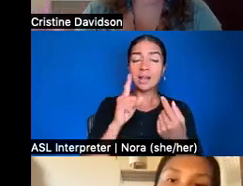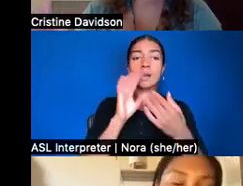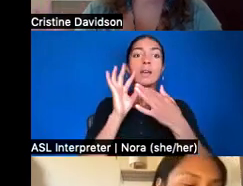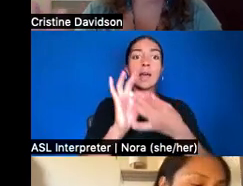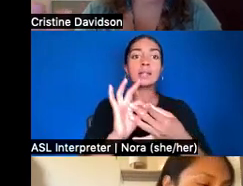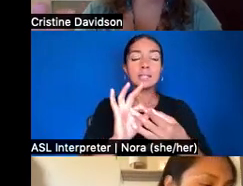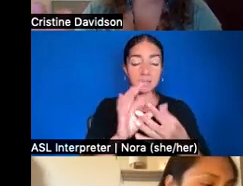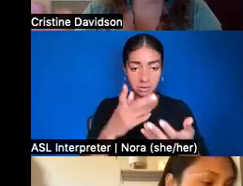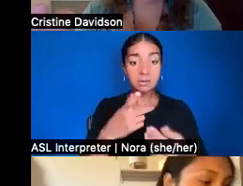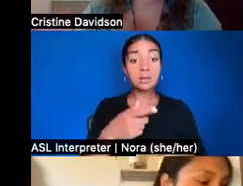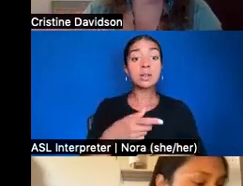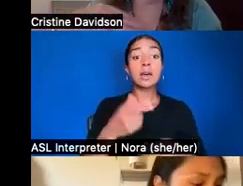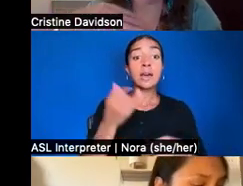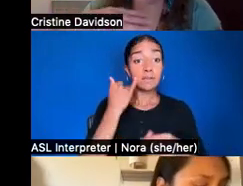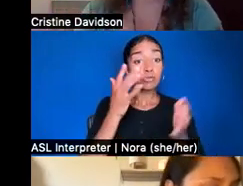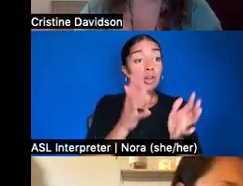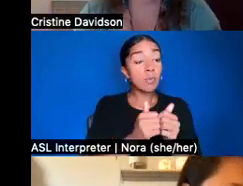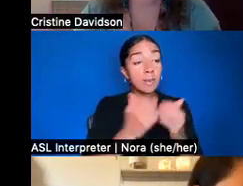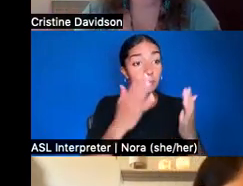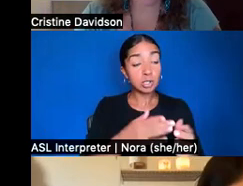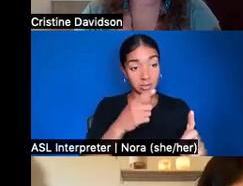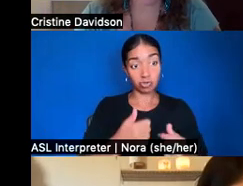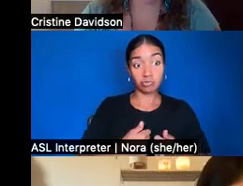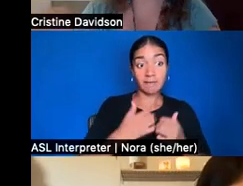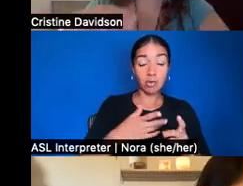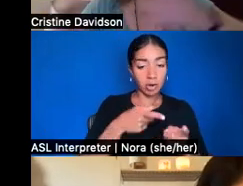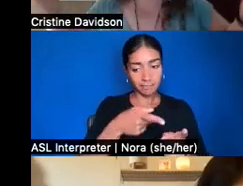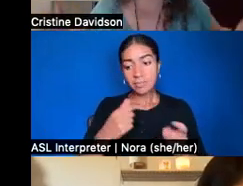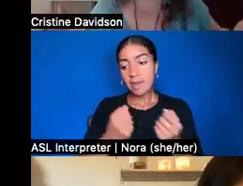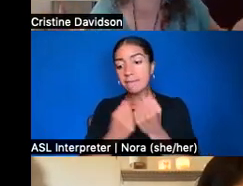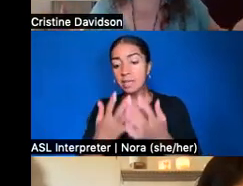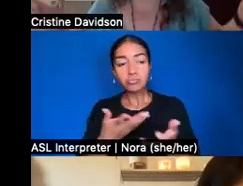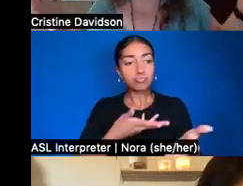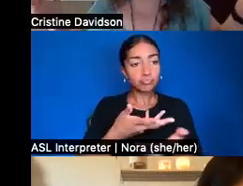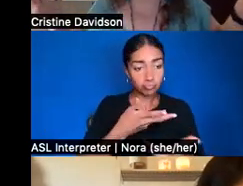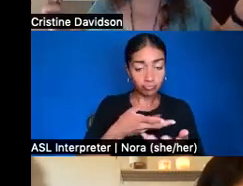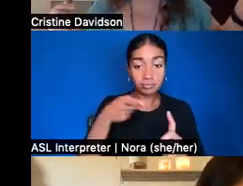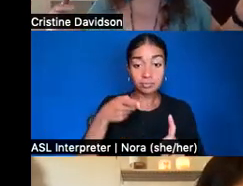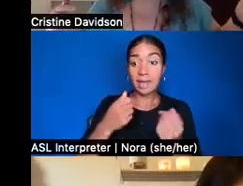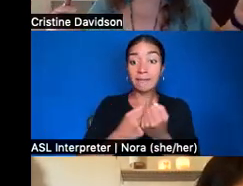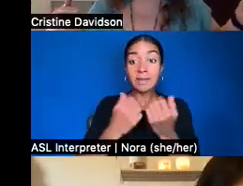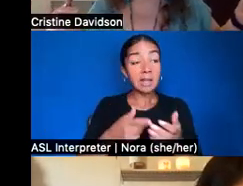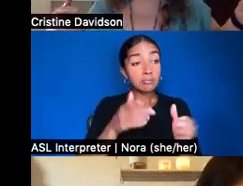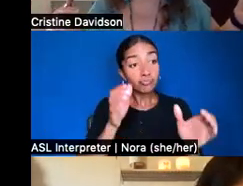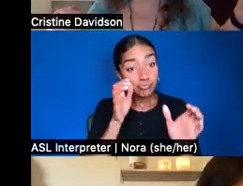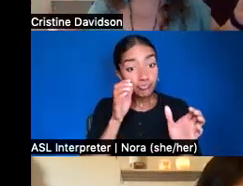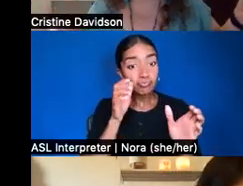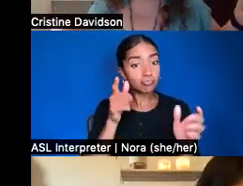saying, but not pushing to hear all the gory details, just being open,